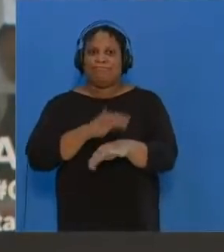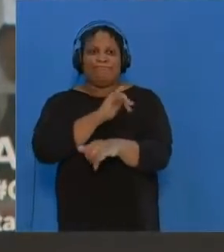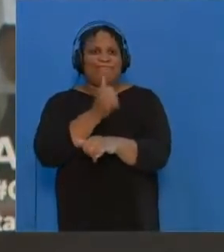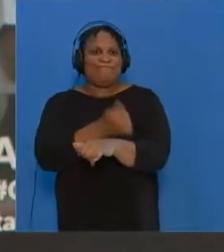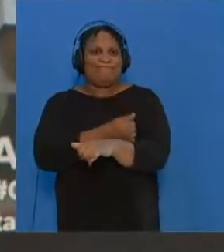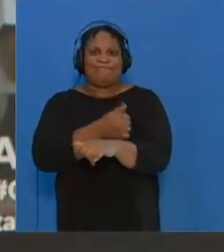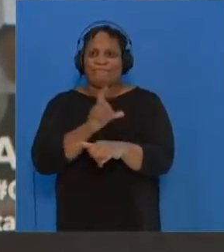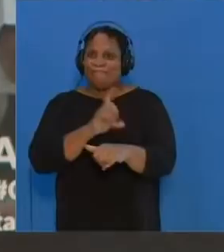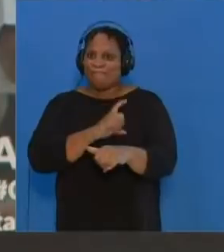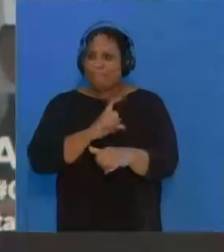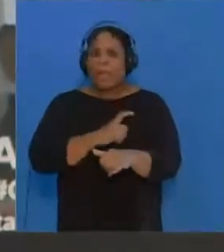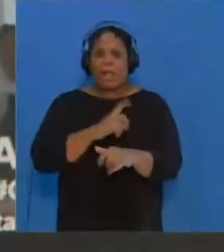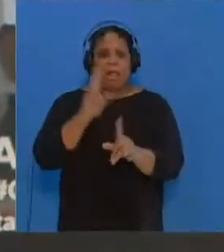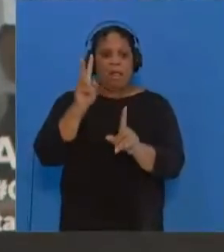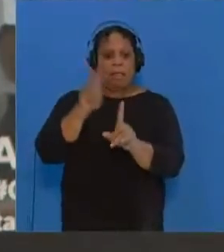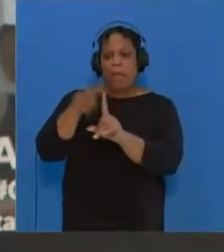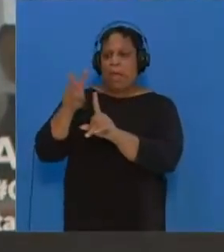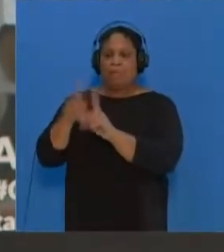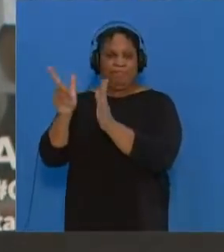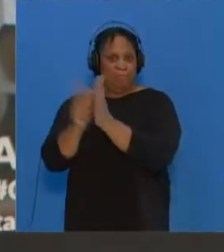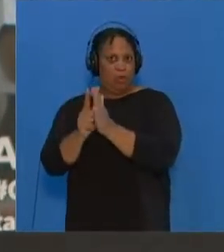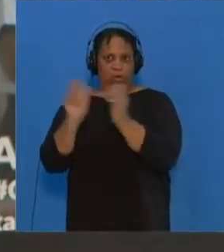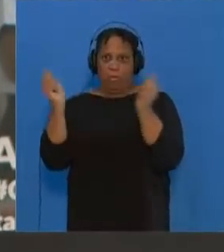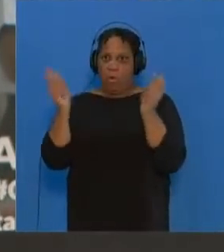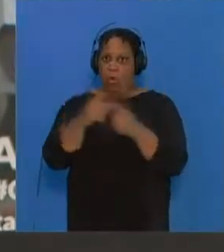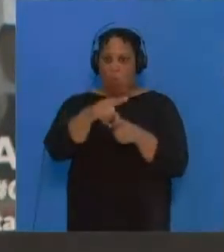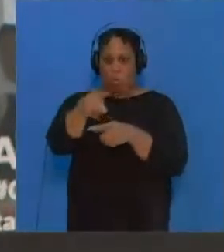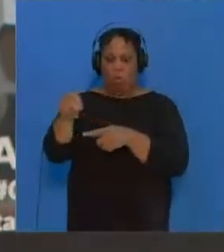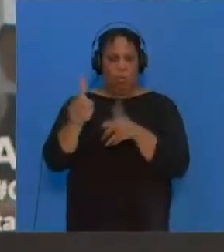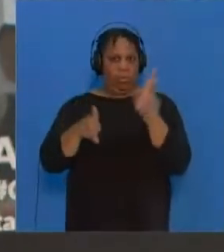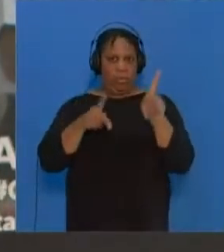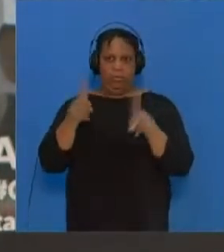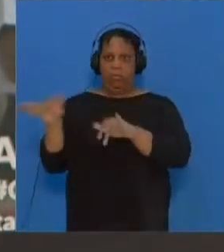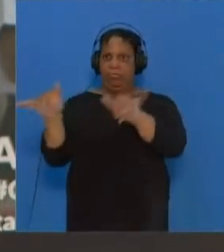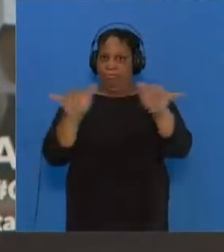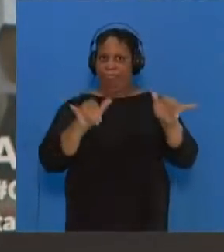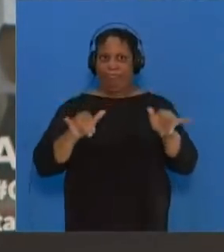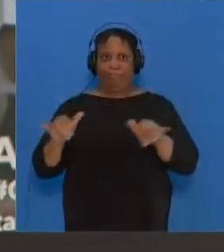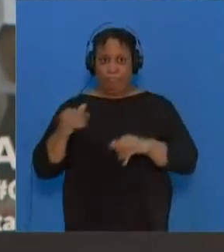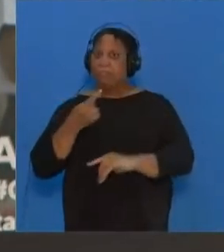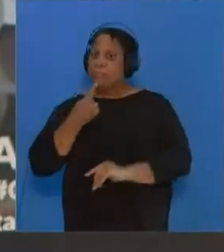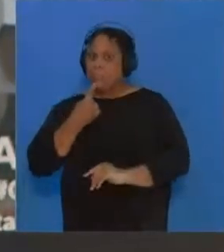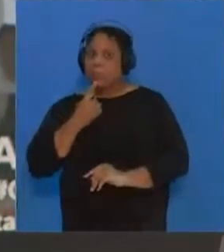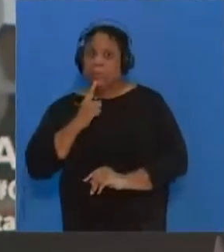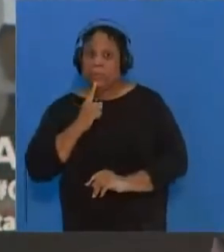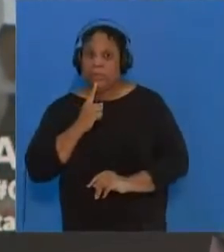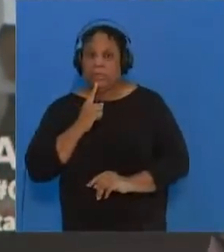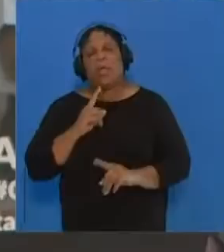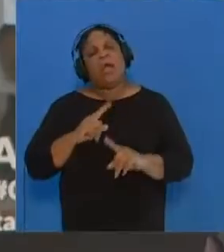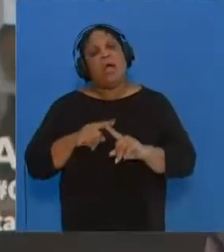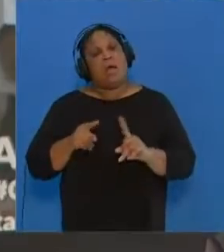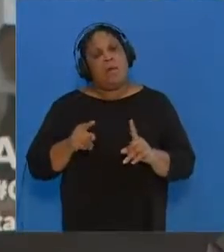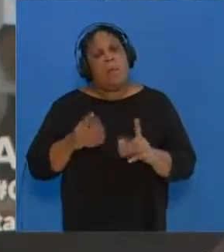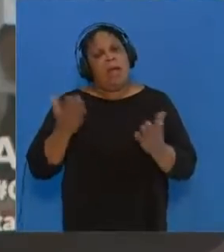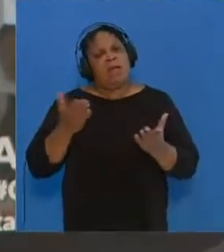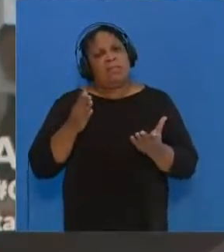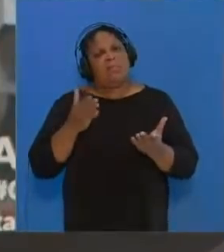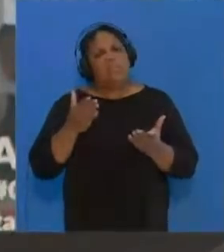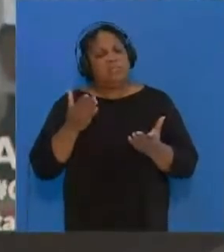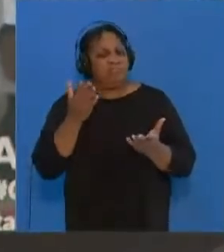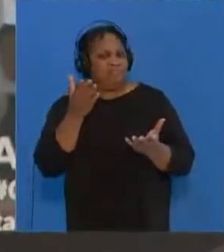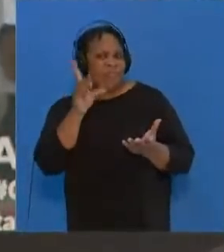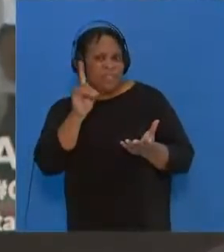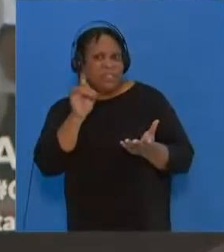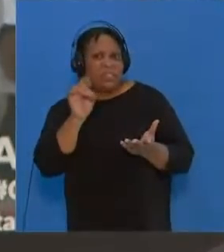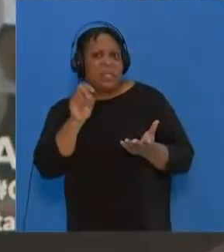law, which apply to all persons who are resident, will apply to those persons as well. We are serious about this. But here's the thing, Don. I don't want us to